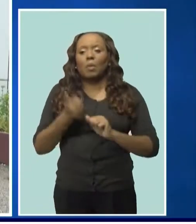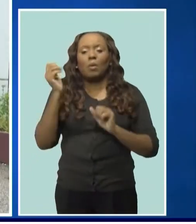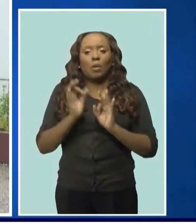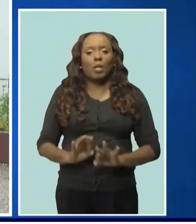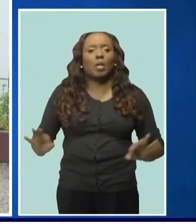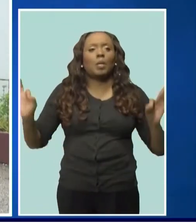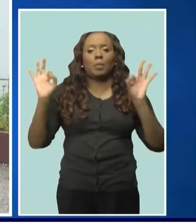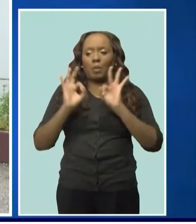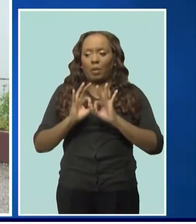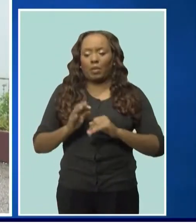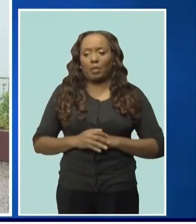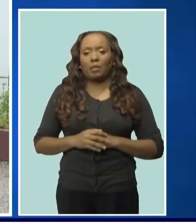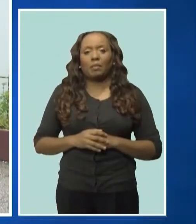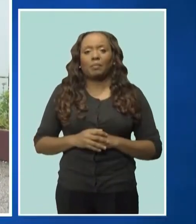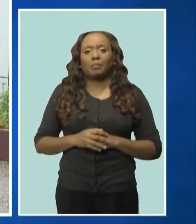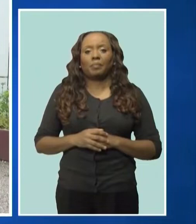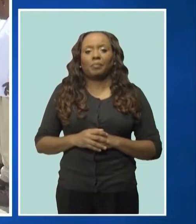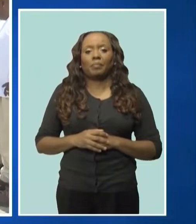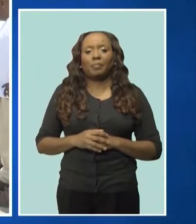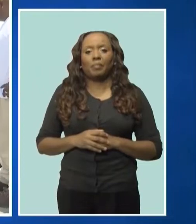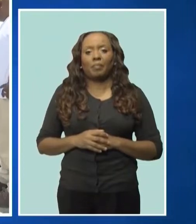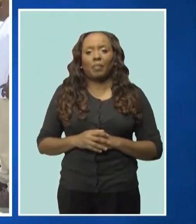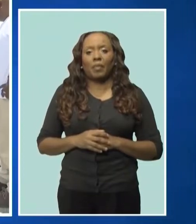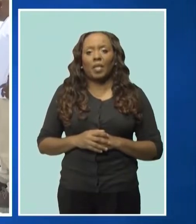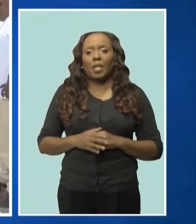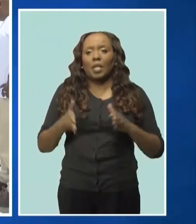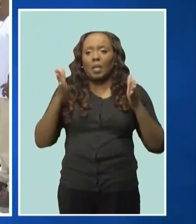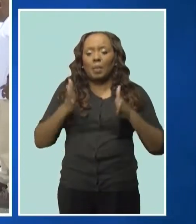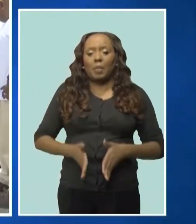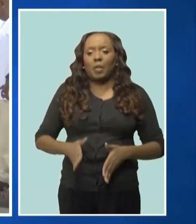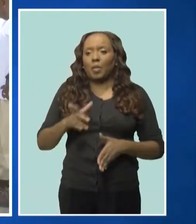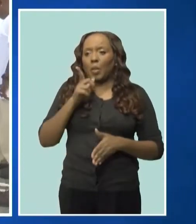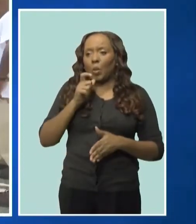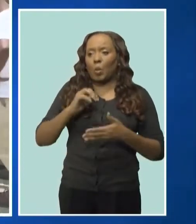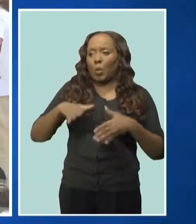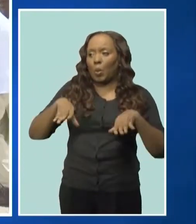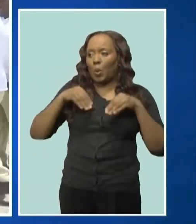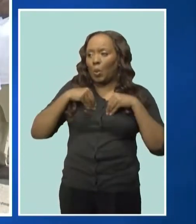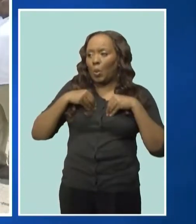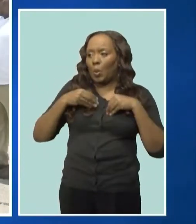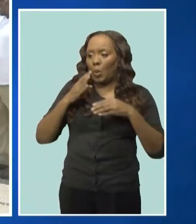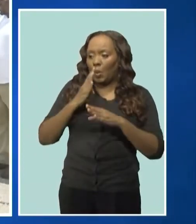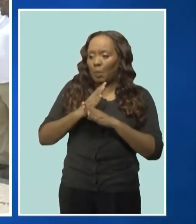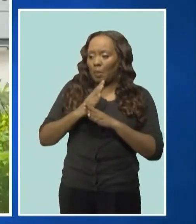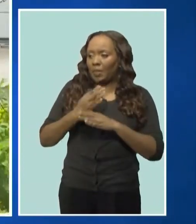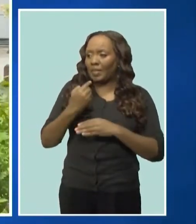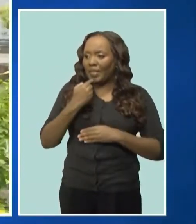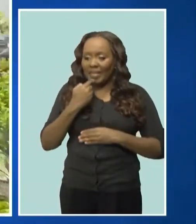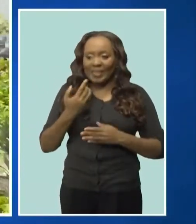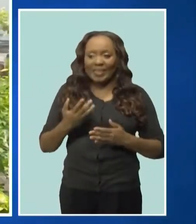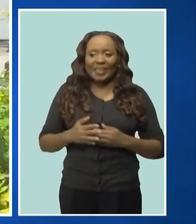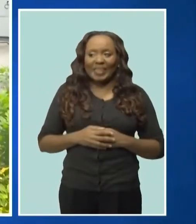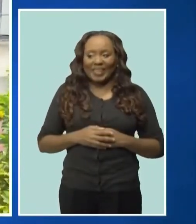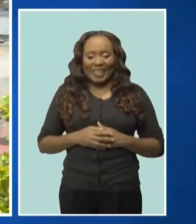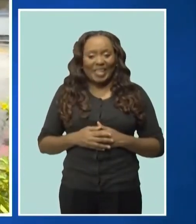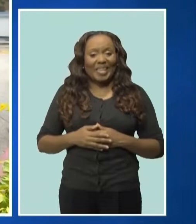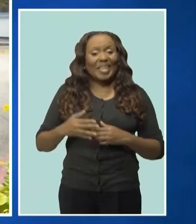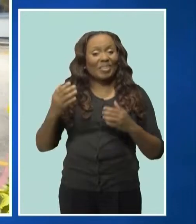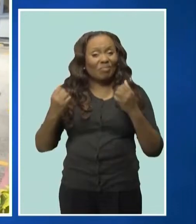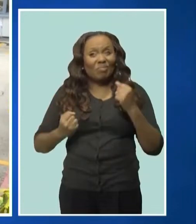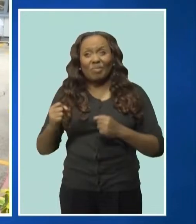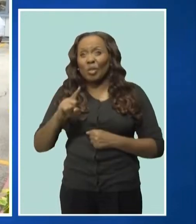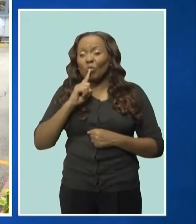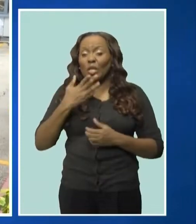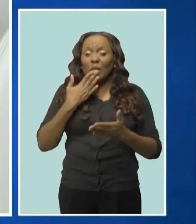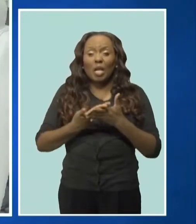10-mile demonstration tour. Bus owner Natasha Clement, who plies the Christchurch route, tells the Business Report the vehicle was